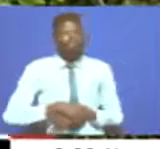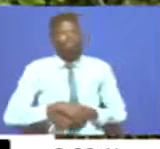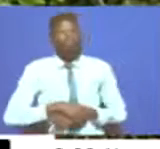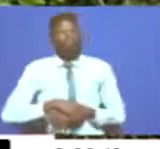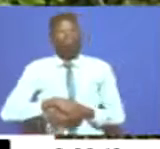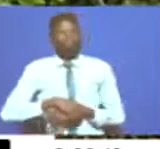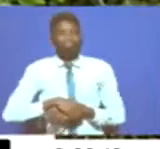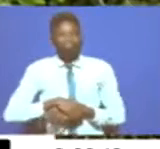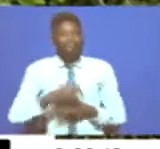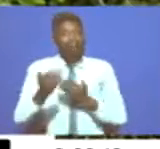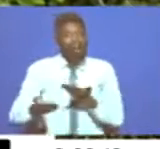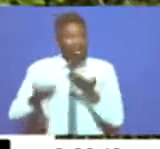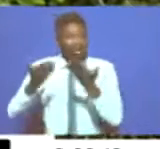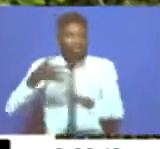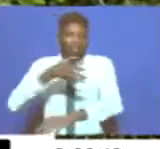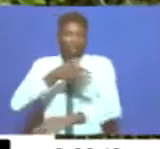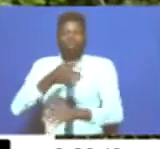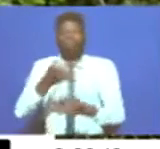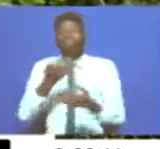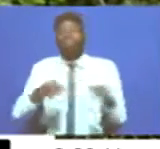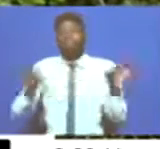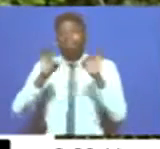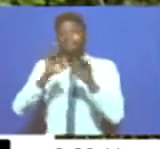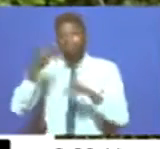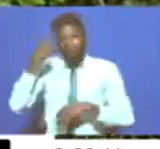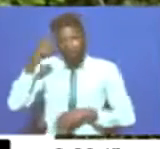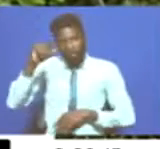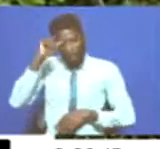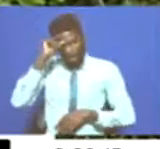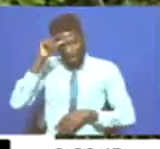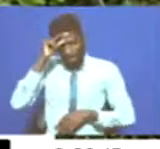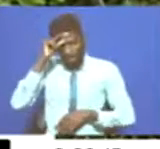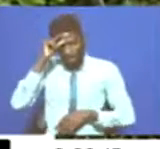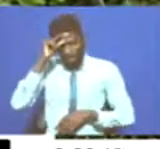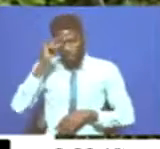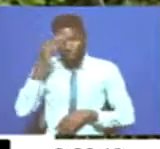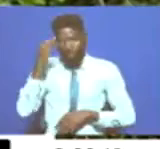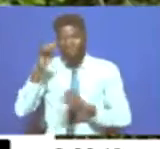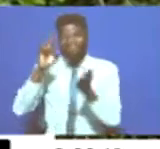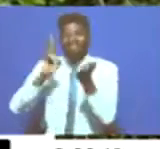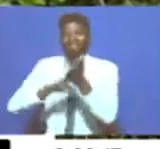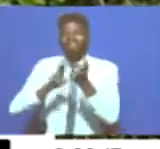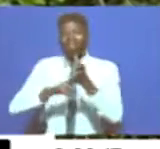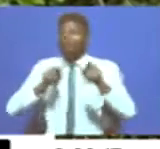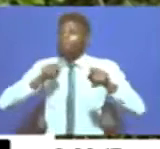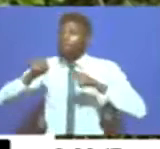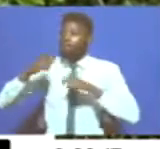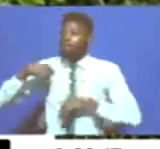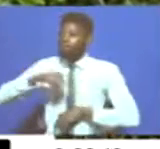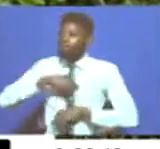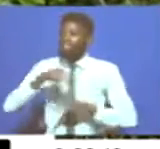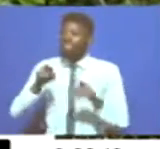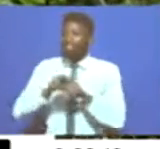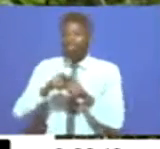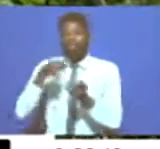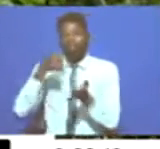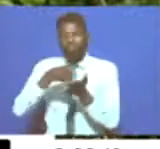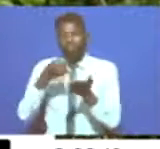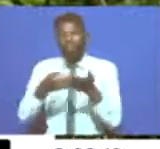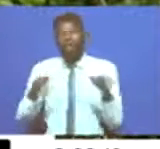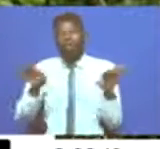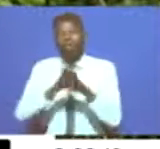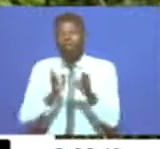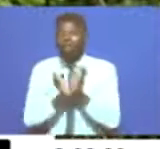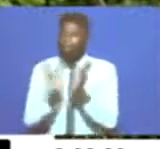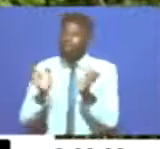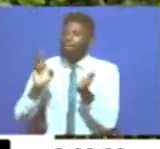Intergovernmental Relations Technical Committee, but importantly so because of record management. We are also involved in the closure of public records, but